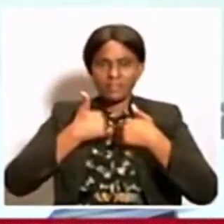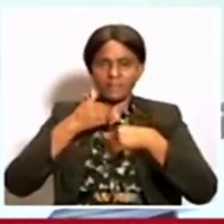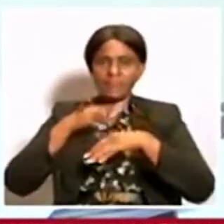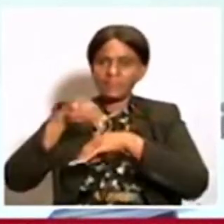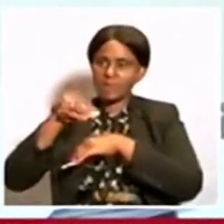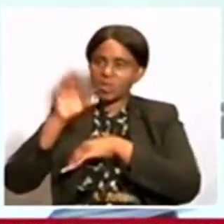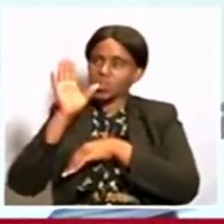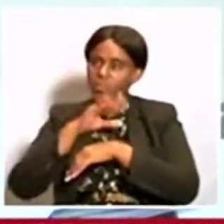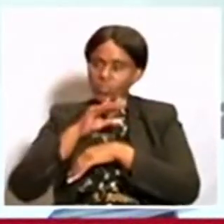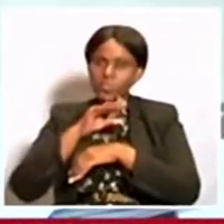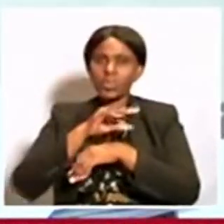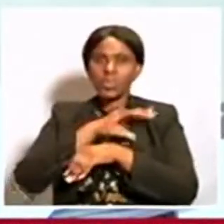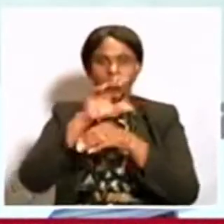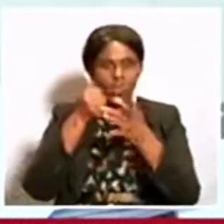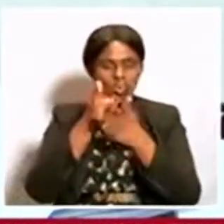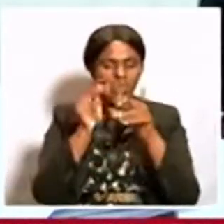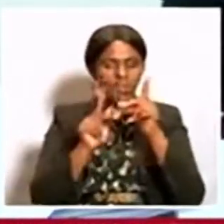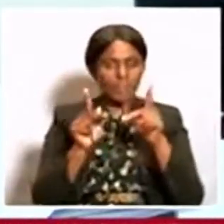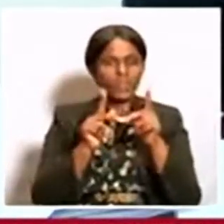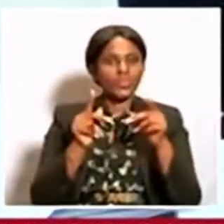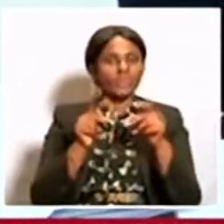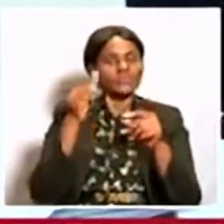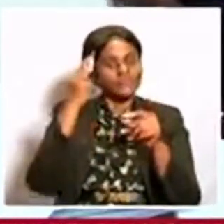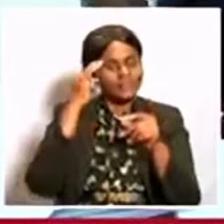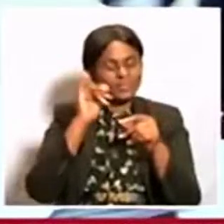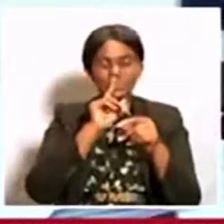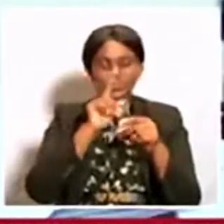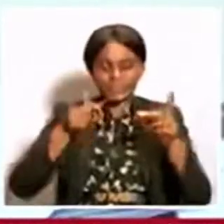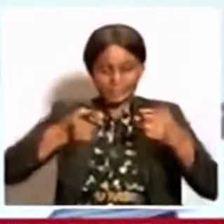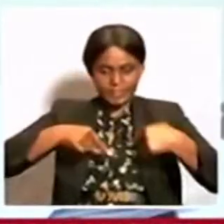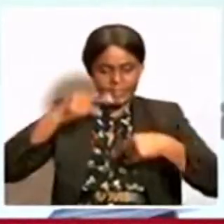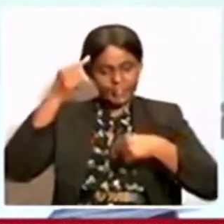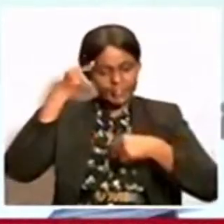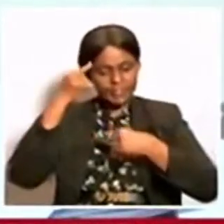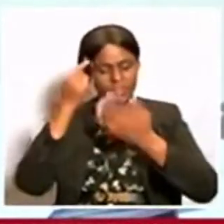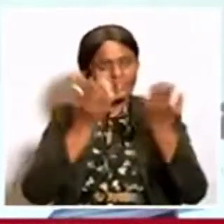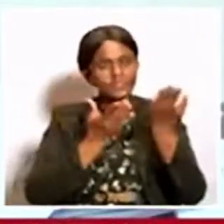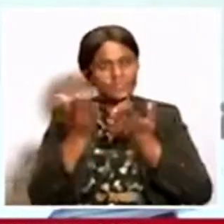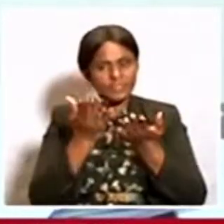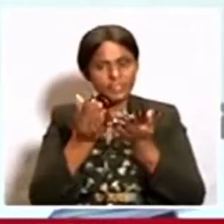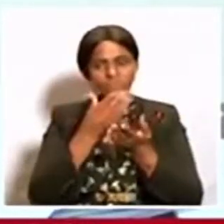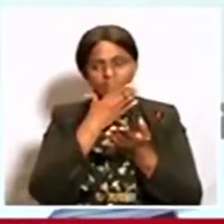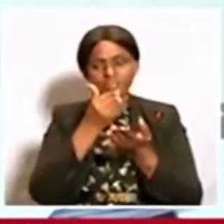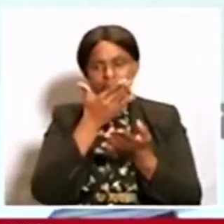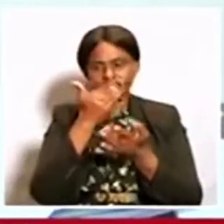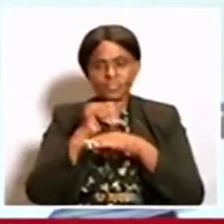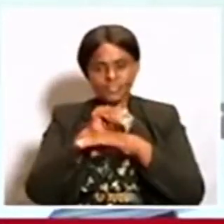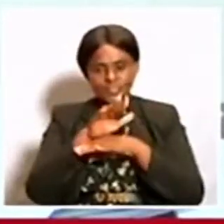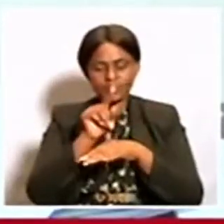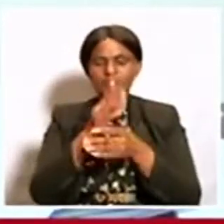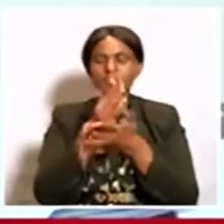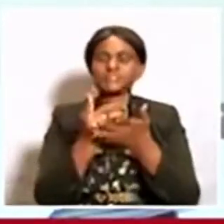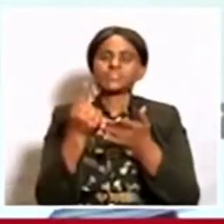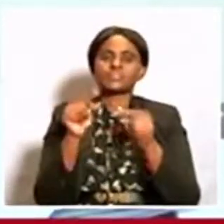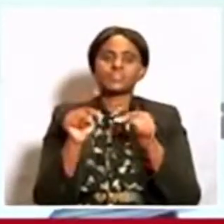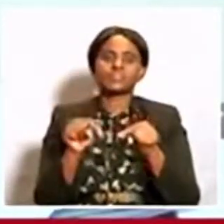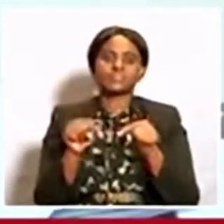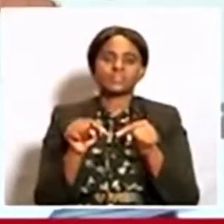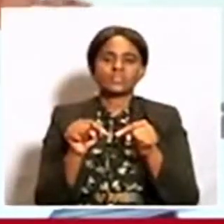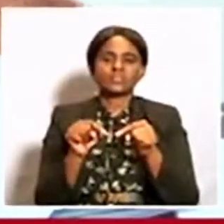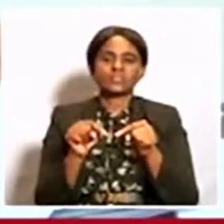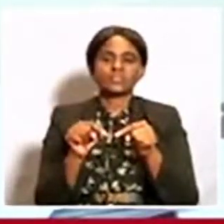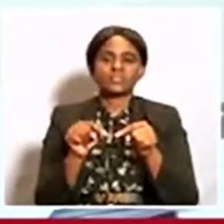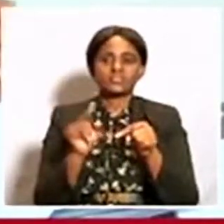like everyone know, that the local government service commission was supposed to be sending somebody here, because we would